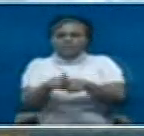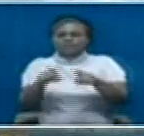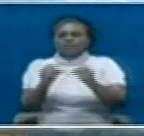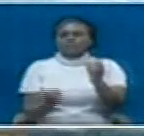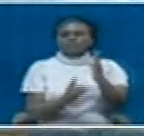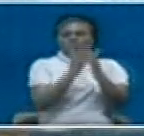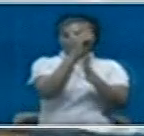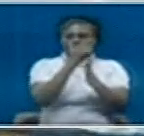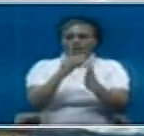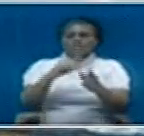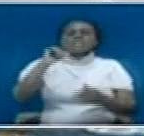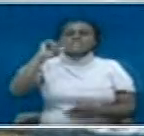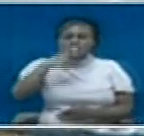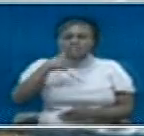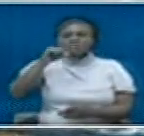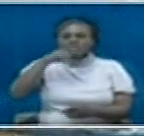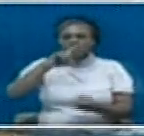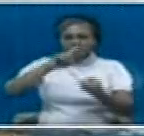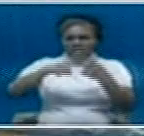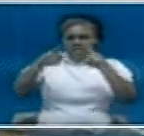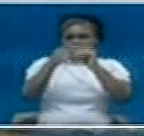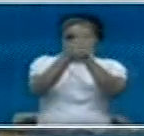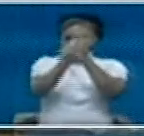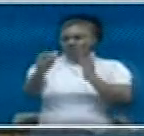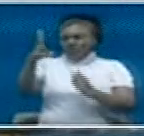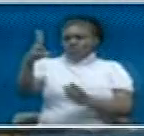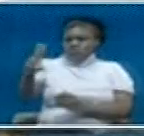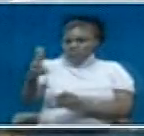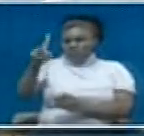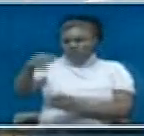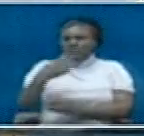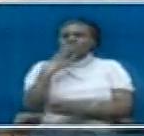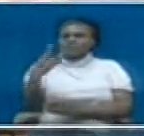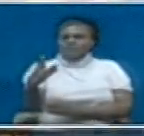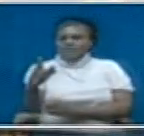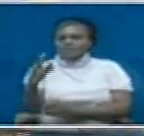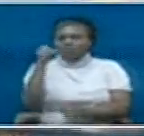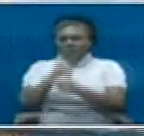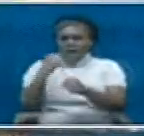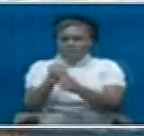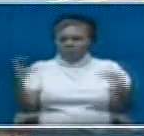developing modern rail operating skills in the 2,400 strong workforce.